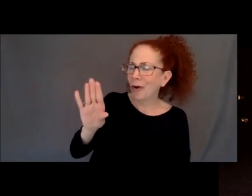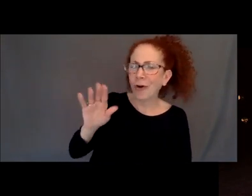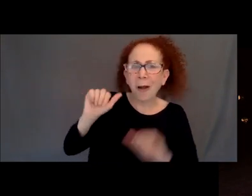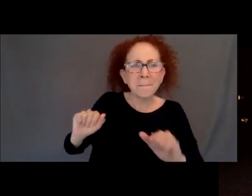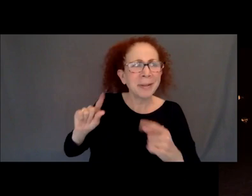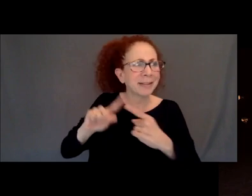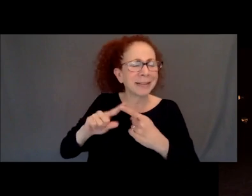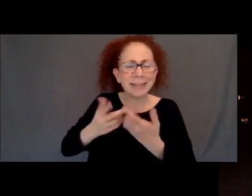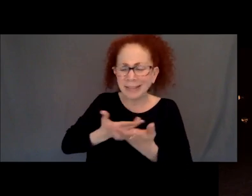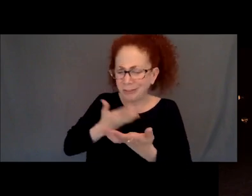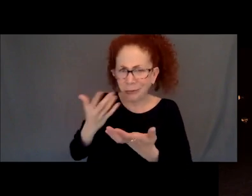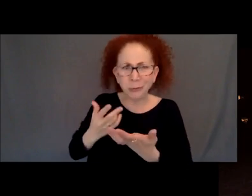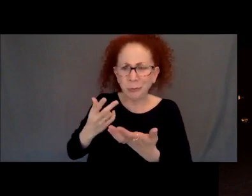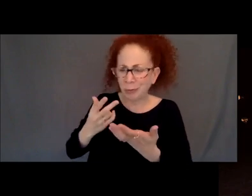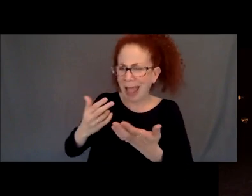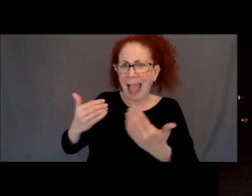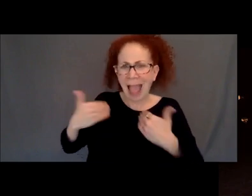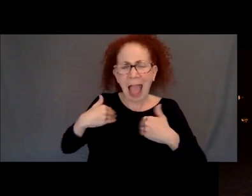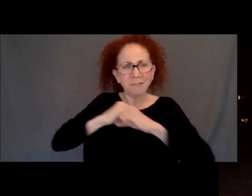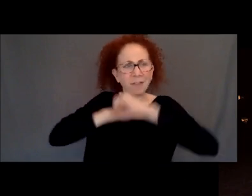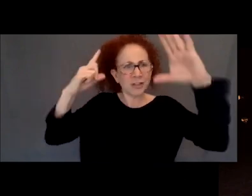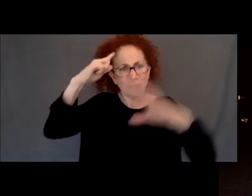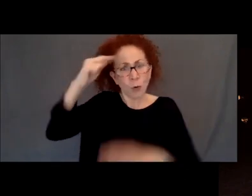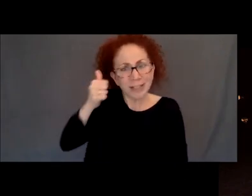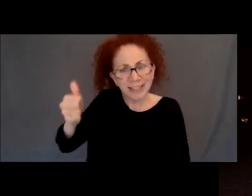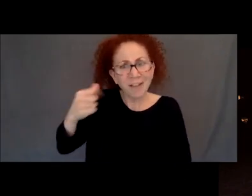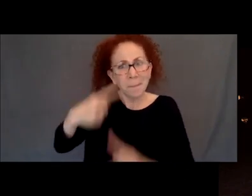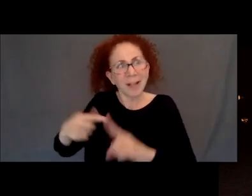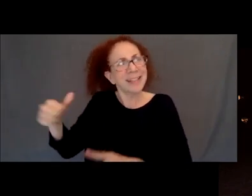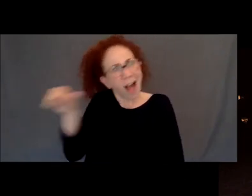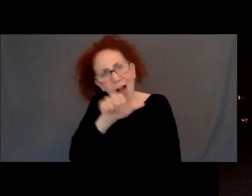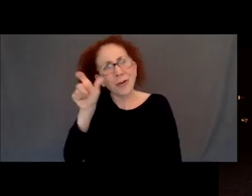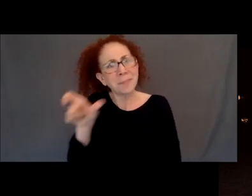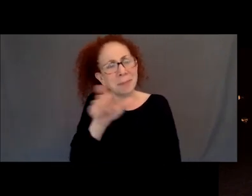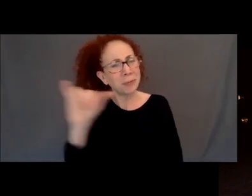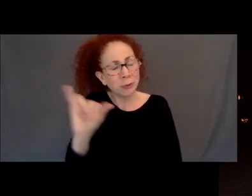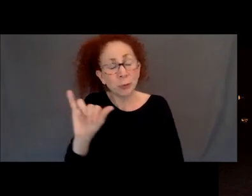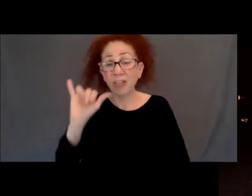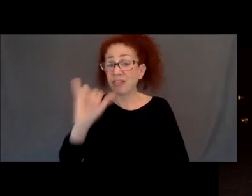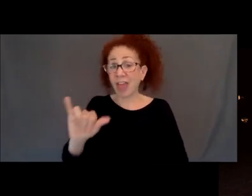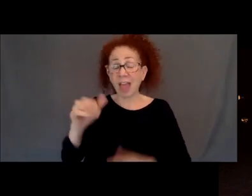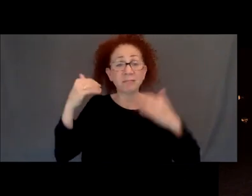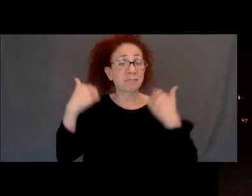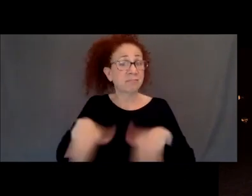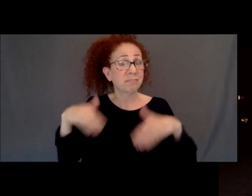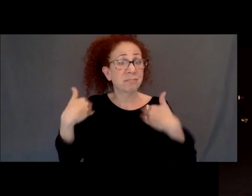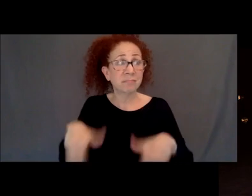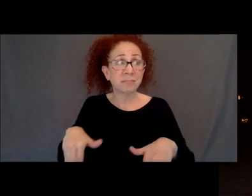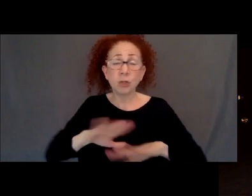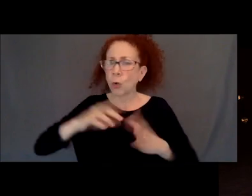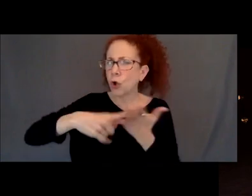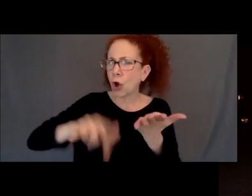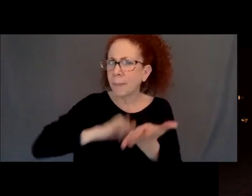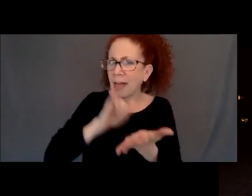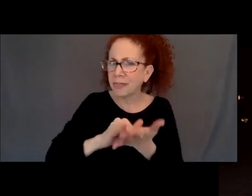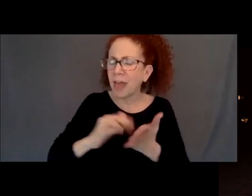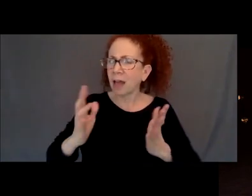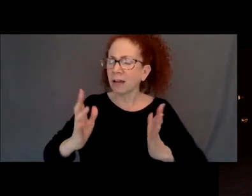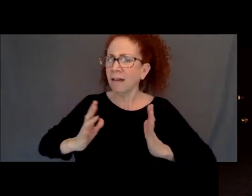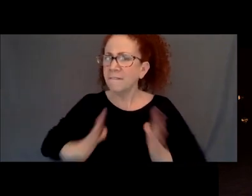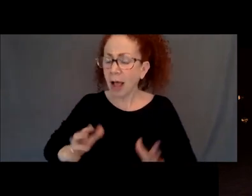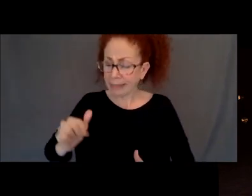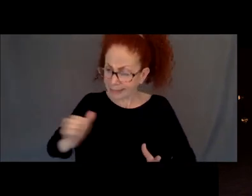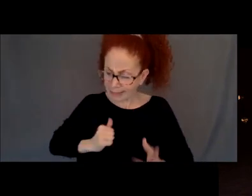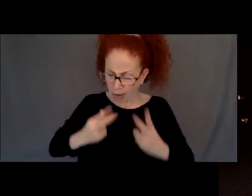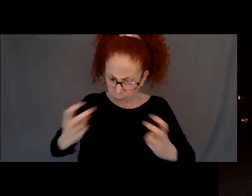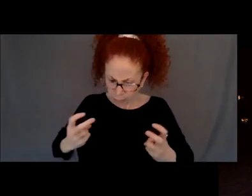to just have a vision for not only herself but other people as well. I think that's something that, people don't really speak on. It's one thing to see your